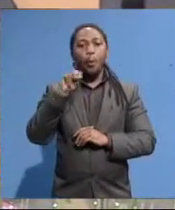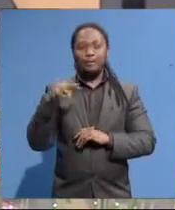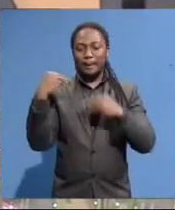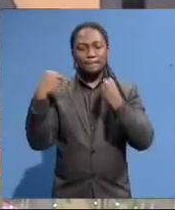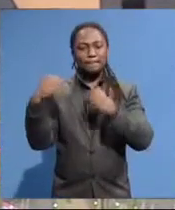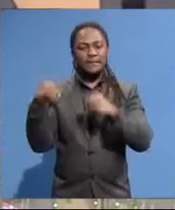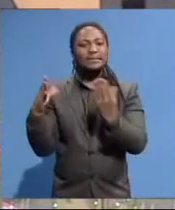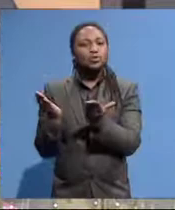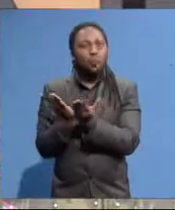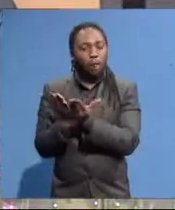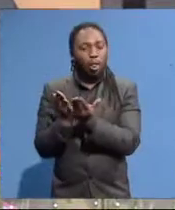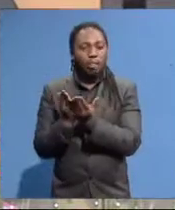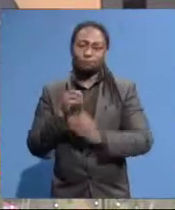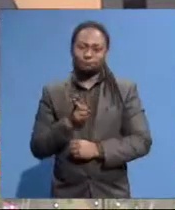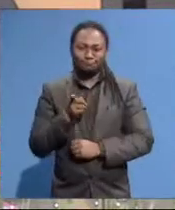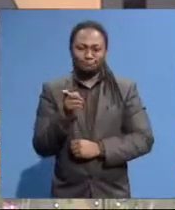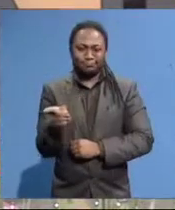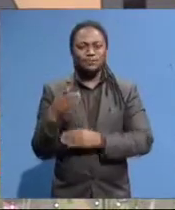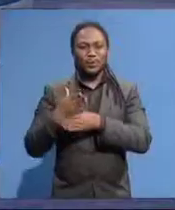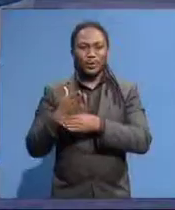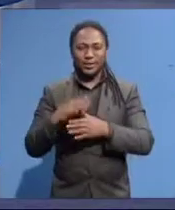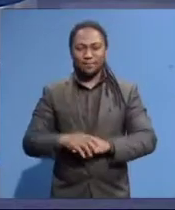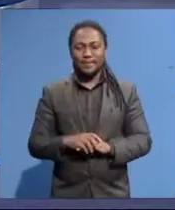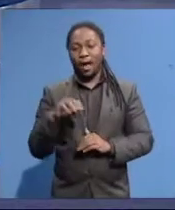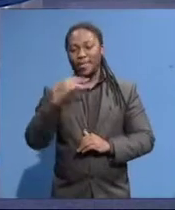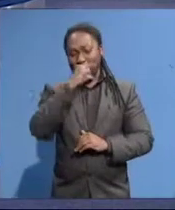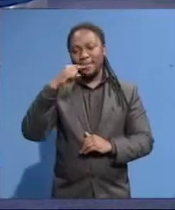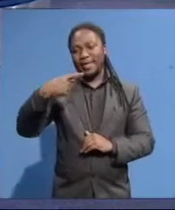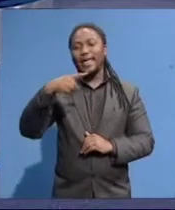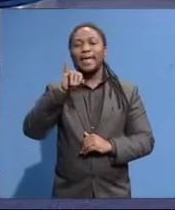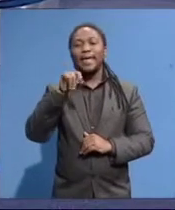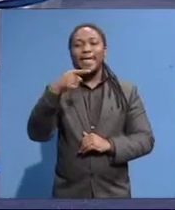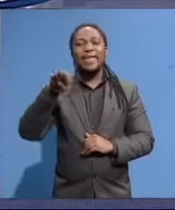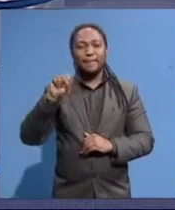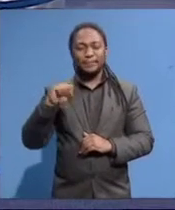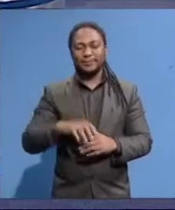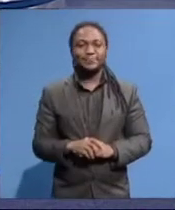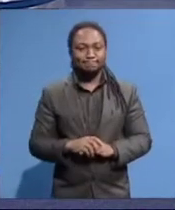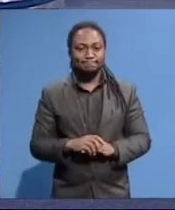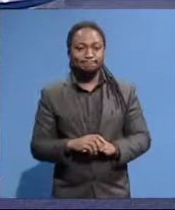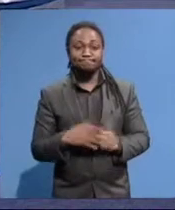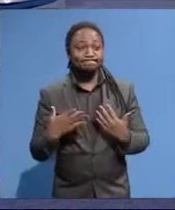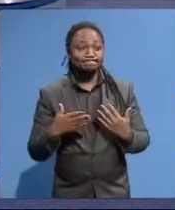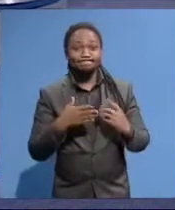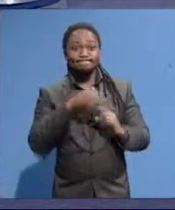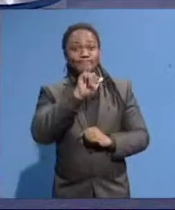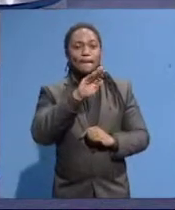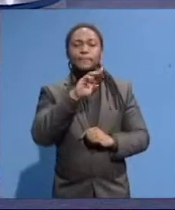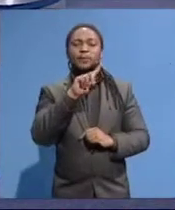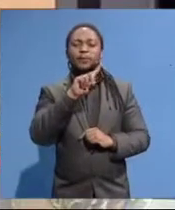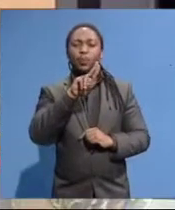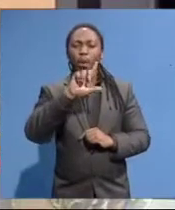Business Science. A lot of you business people know it as GIBS. And Abdullah, how